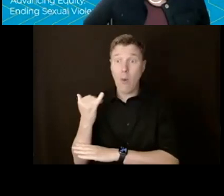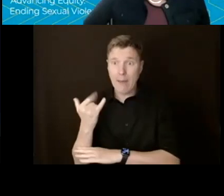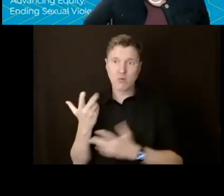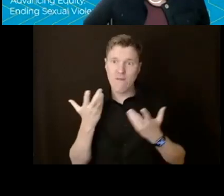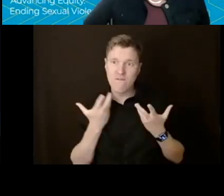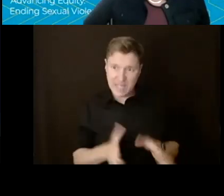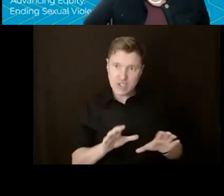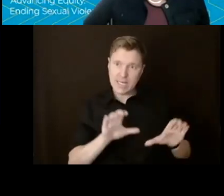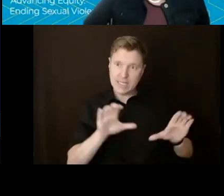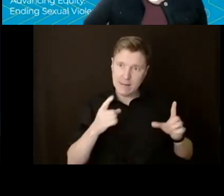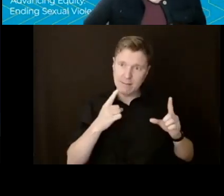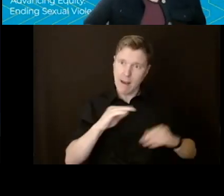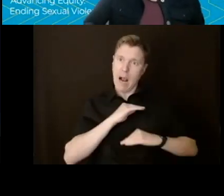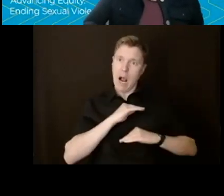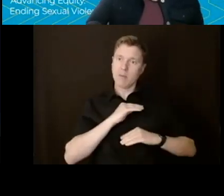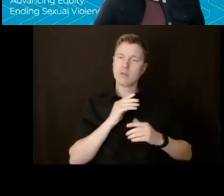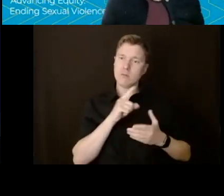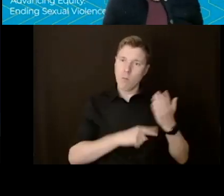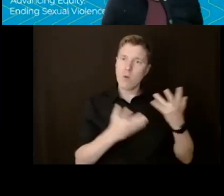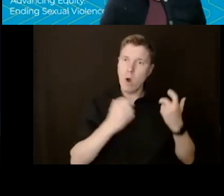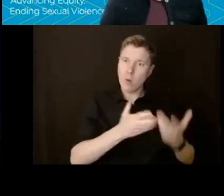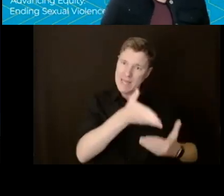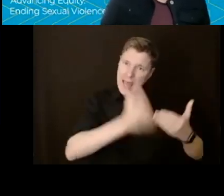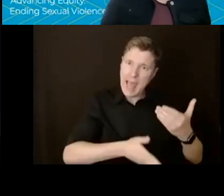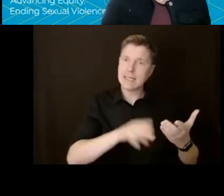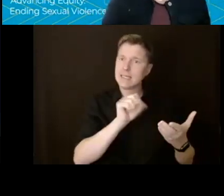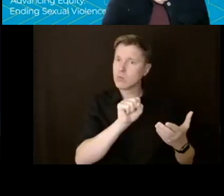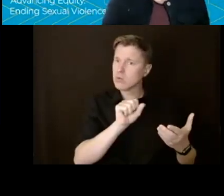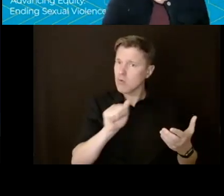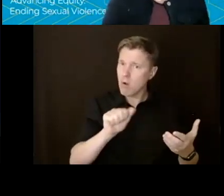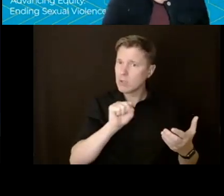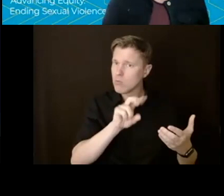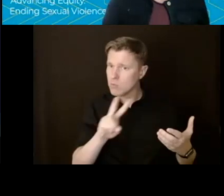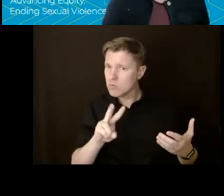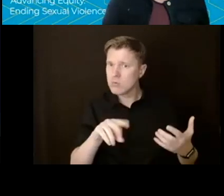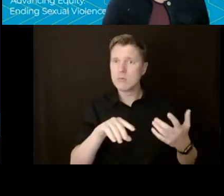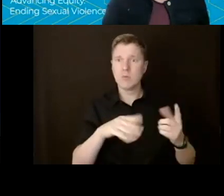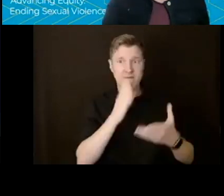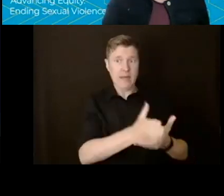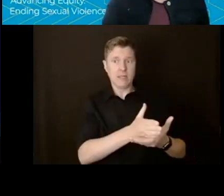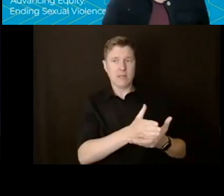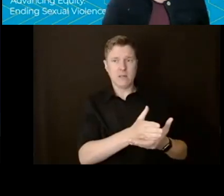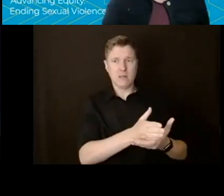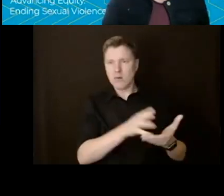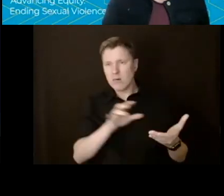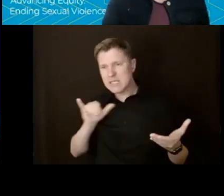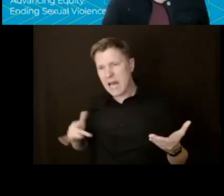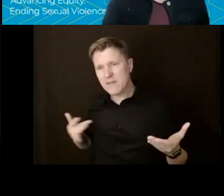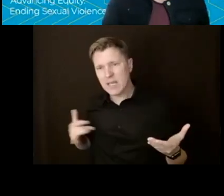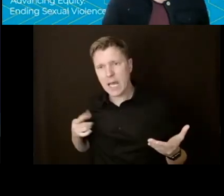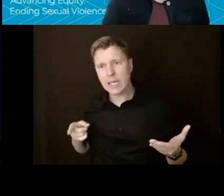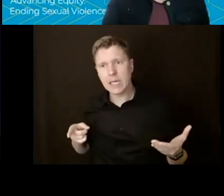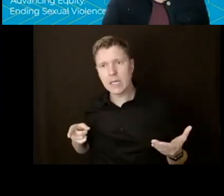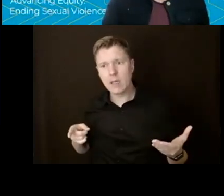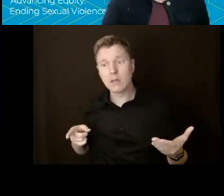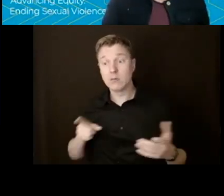which was ending sexual assault, sexual violence, sexual abuse. What does it look like and feel like to be